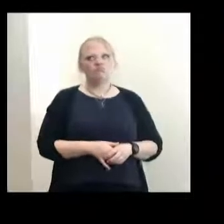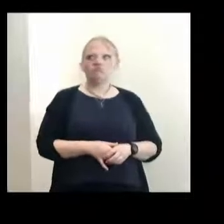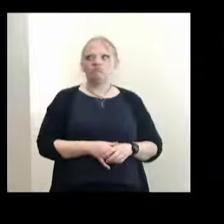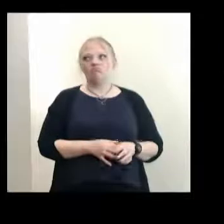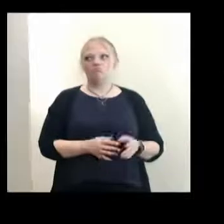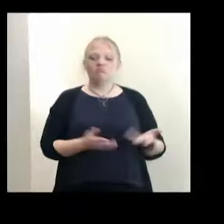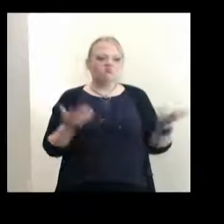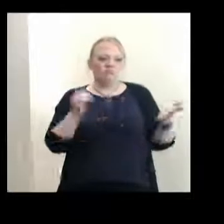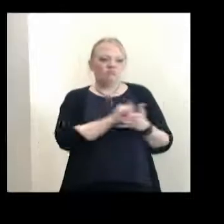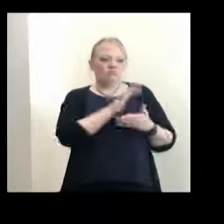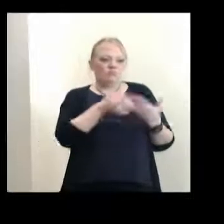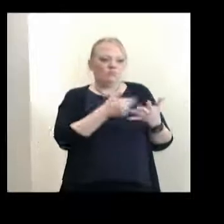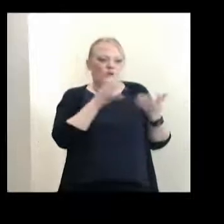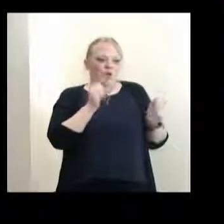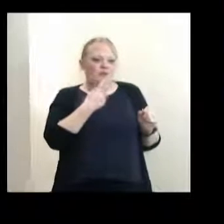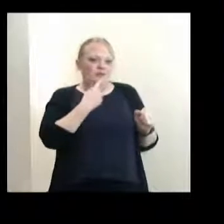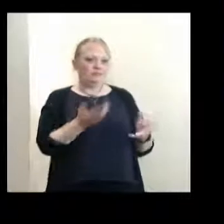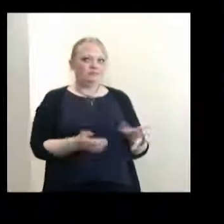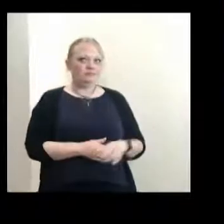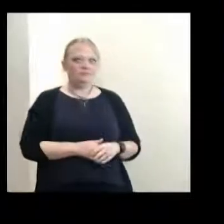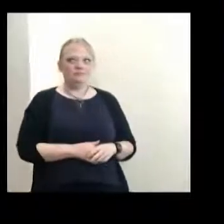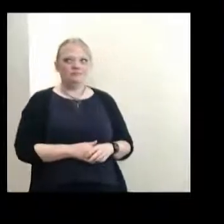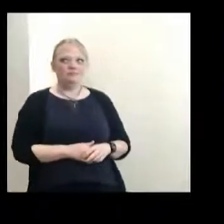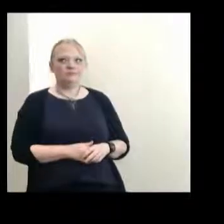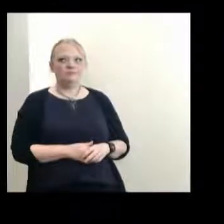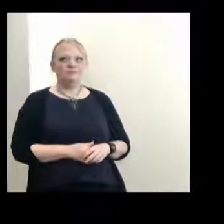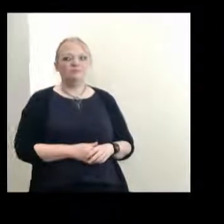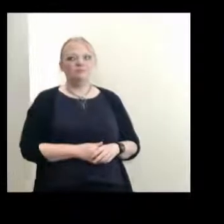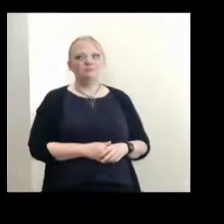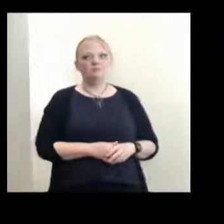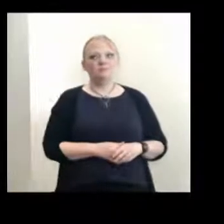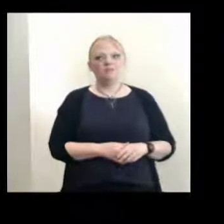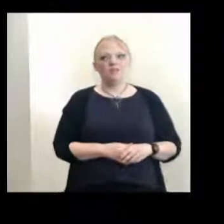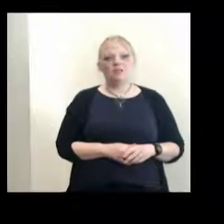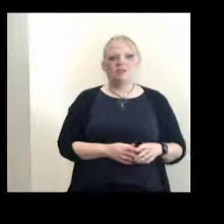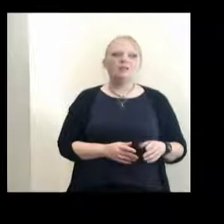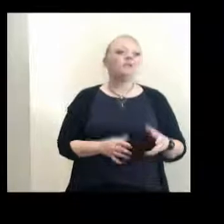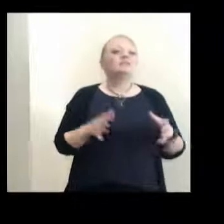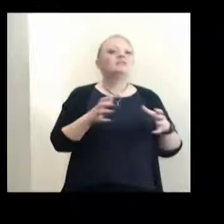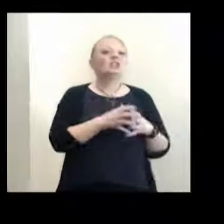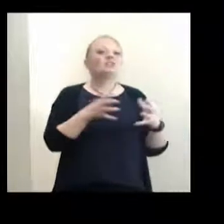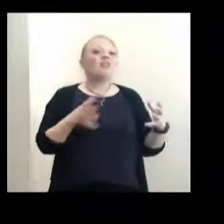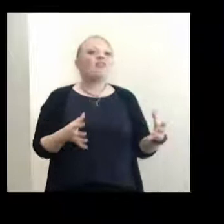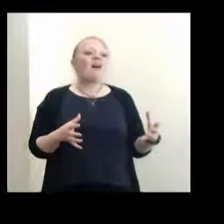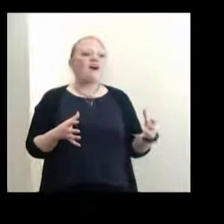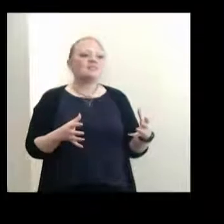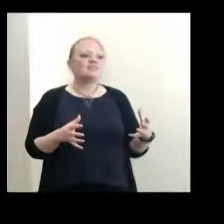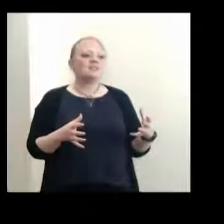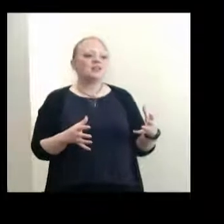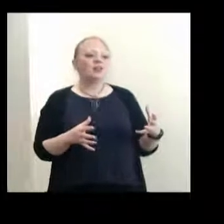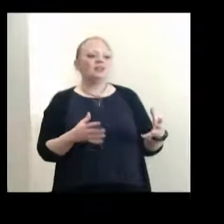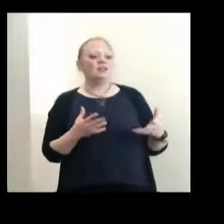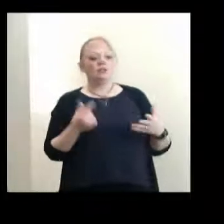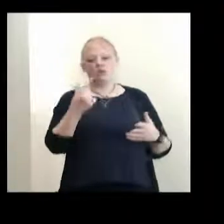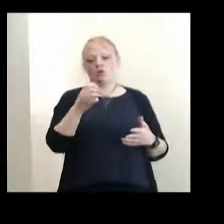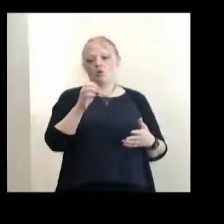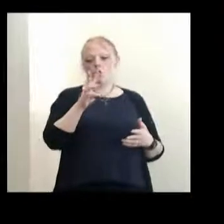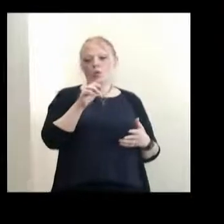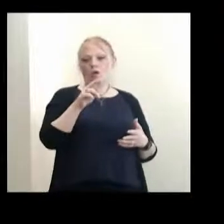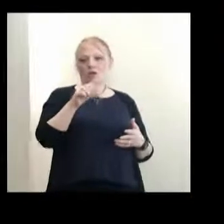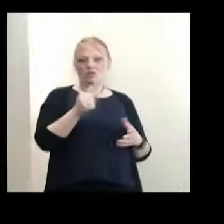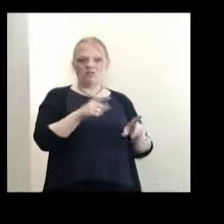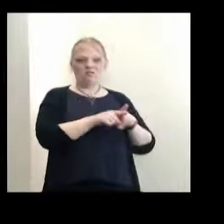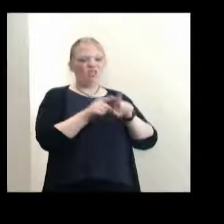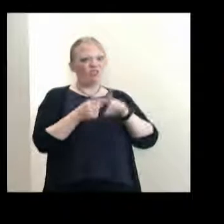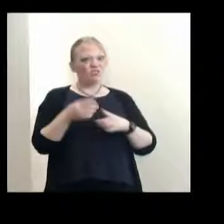that's all we can add. We did, there's a lot of, Gowanda also includes